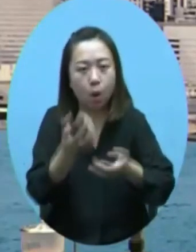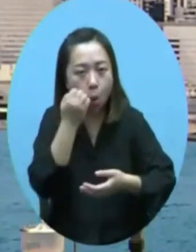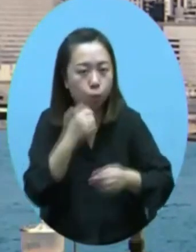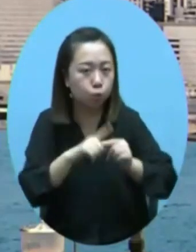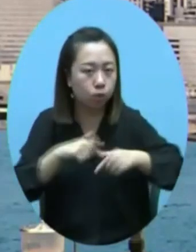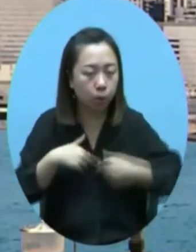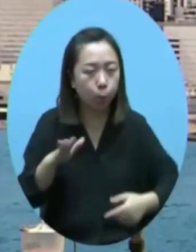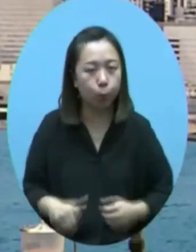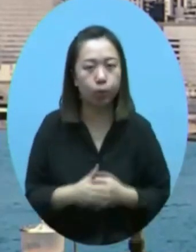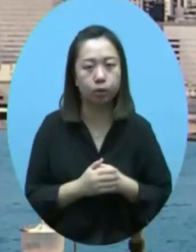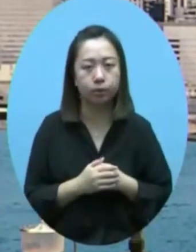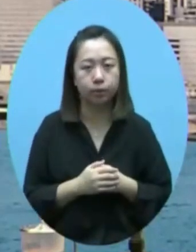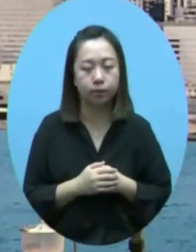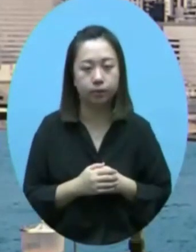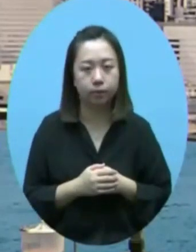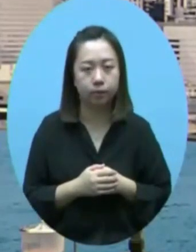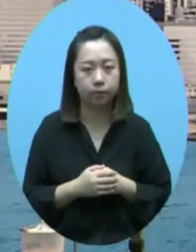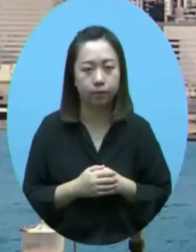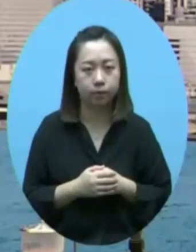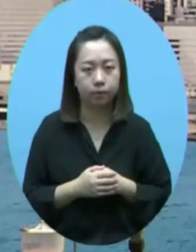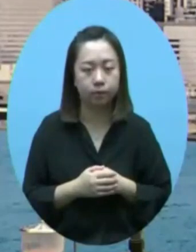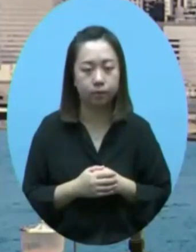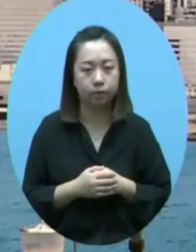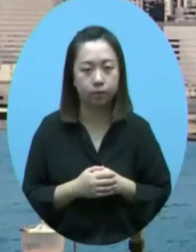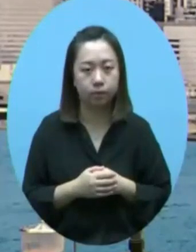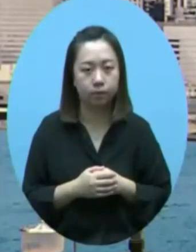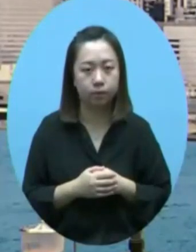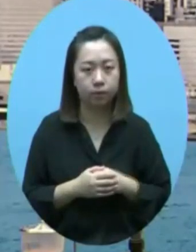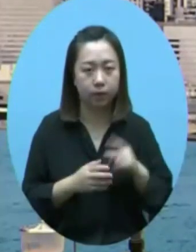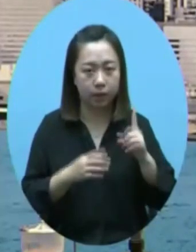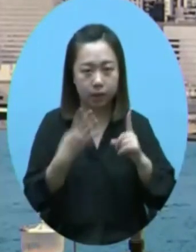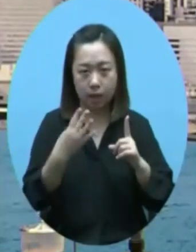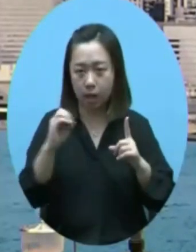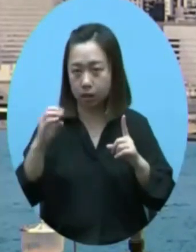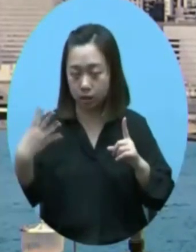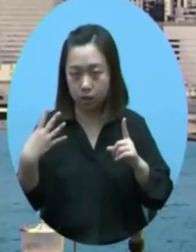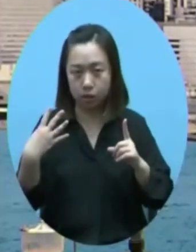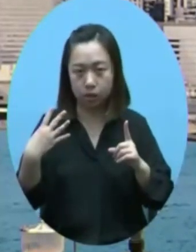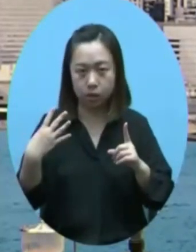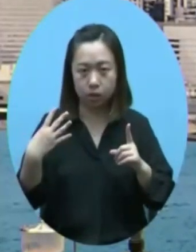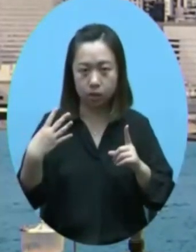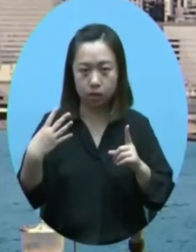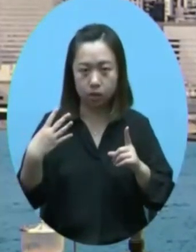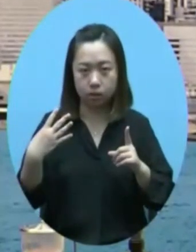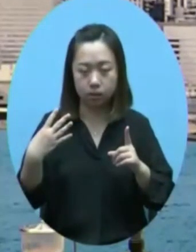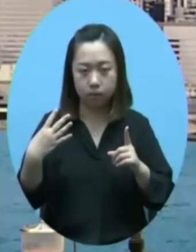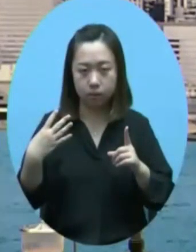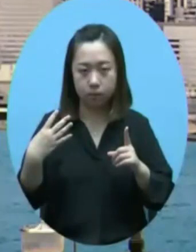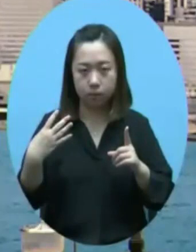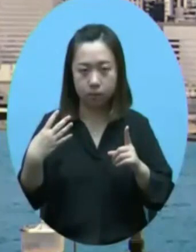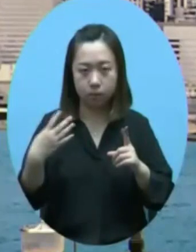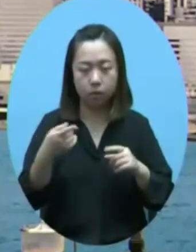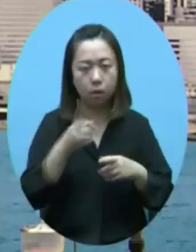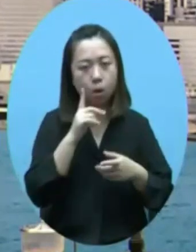the sample jars to the social agencies unit downstairs. And